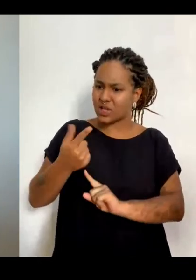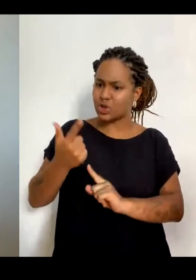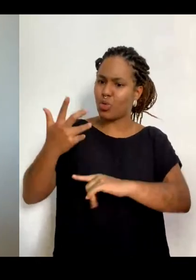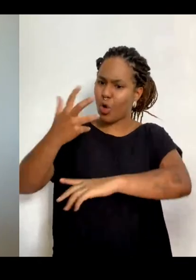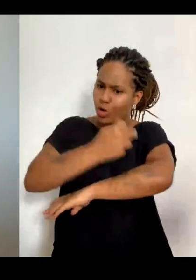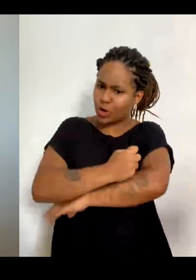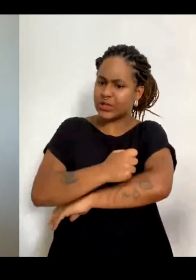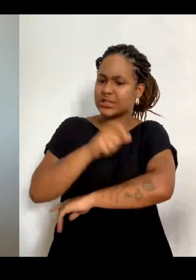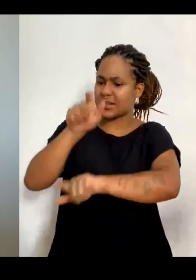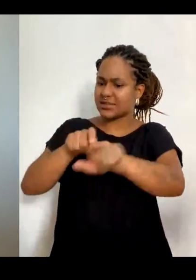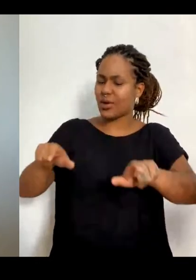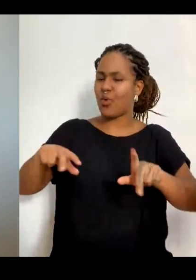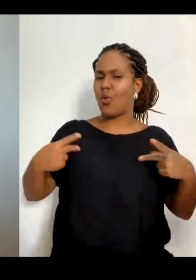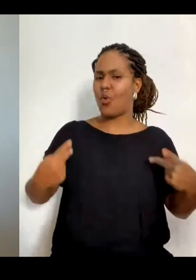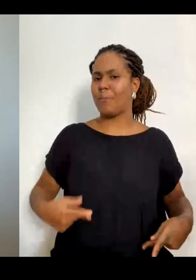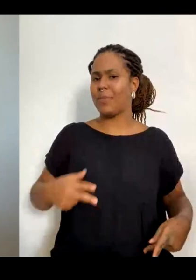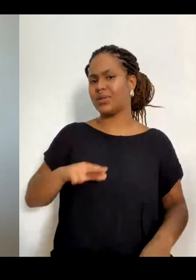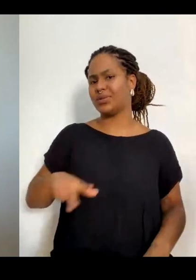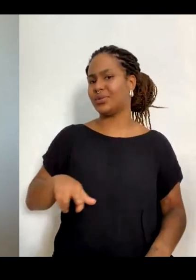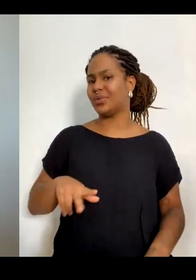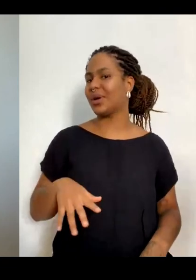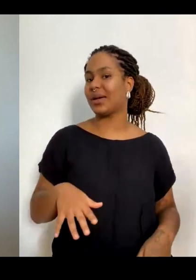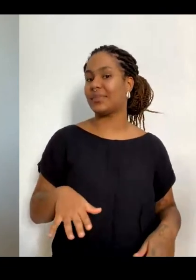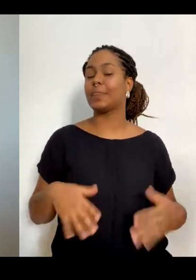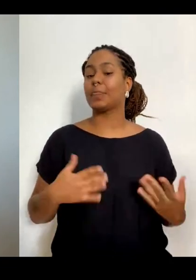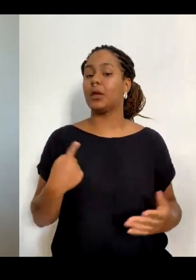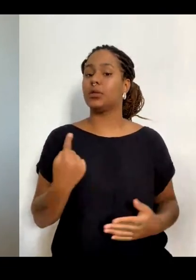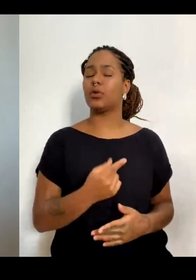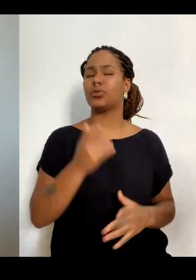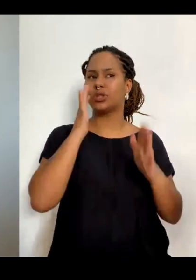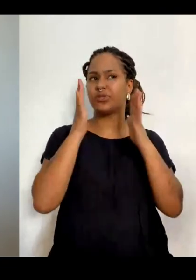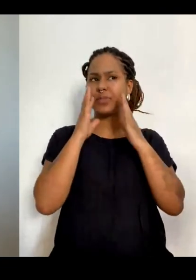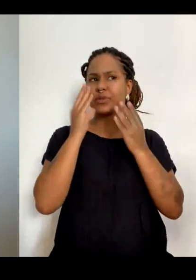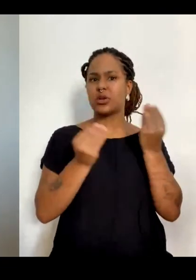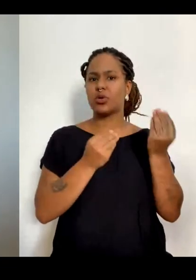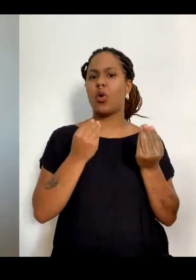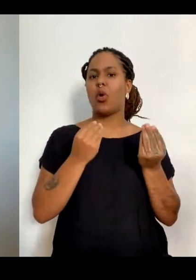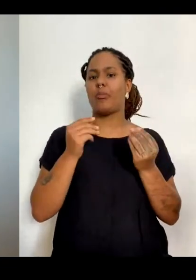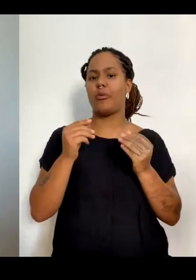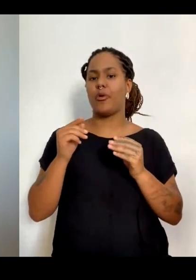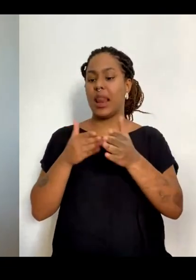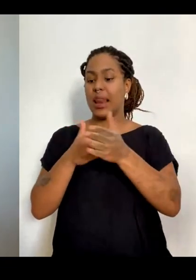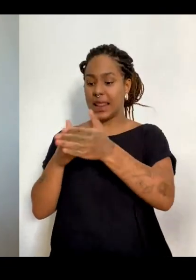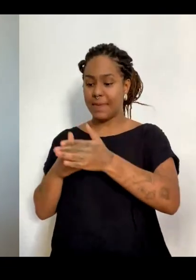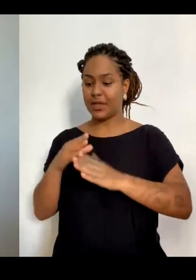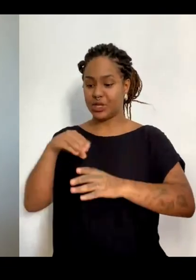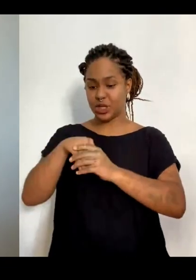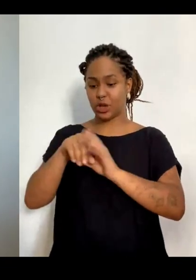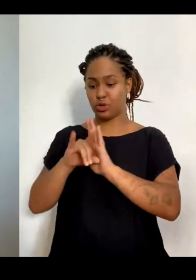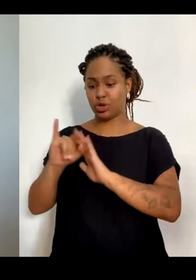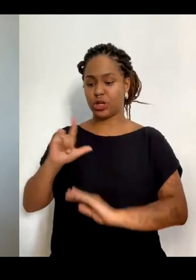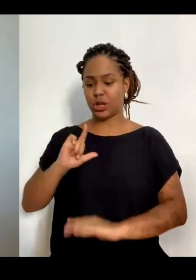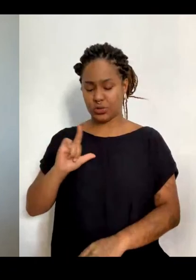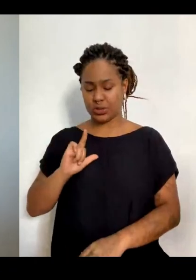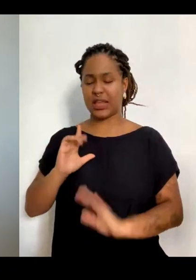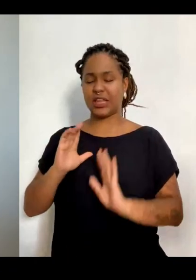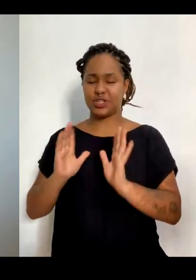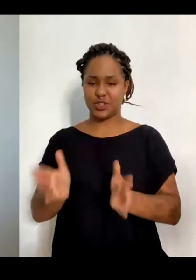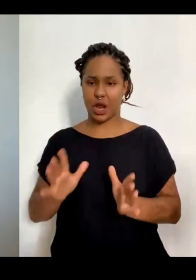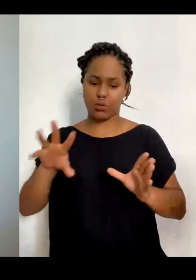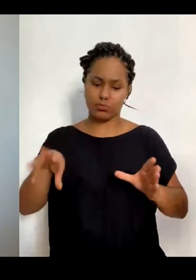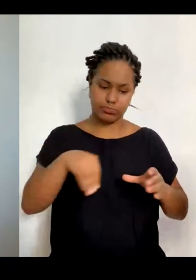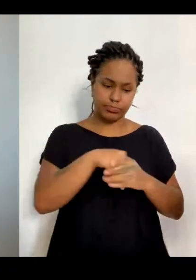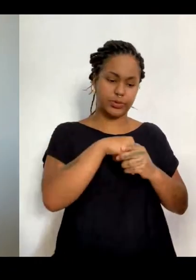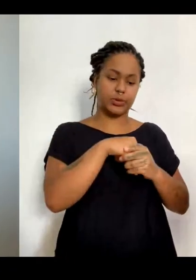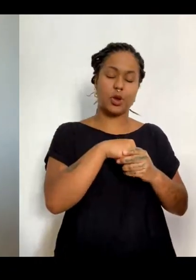between what is included in law and what is not included or between the rights that we extend to something other